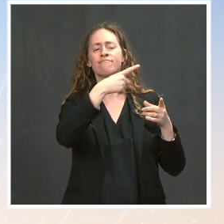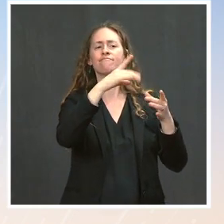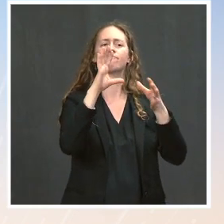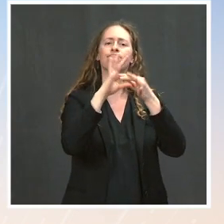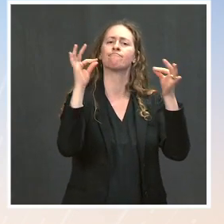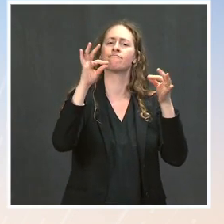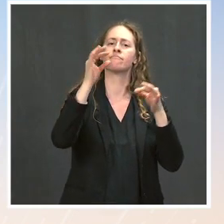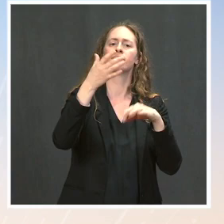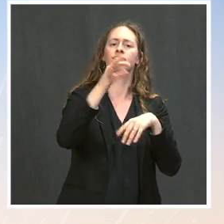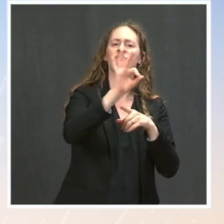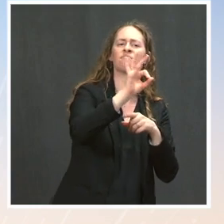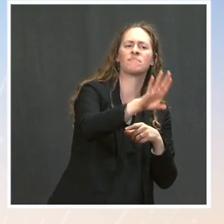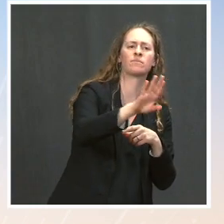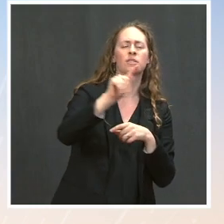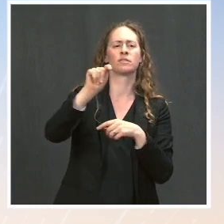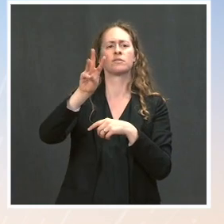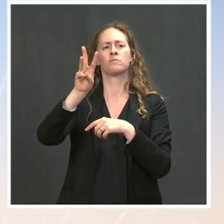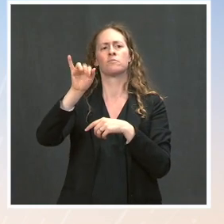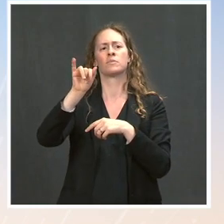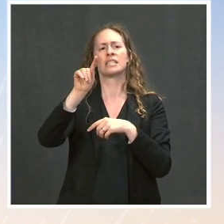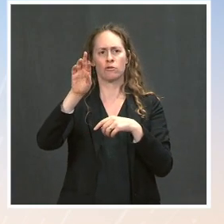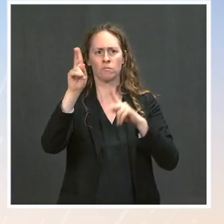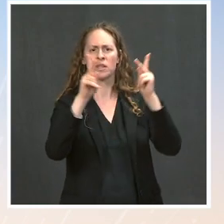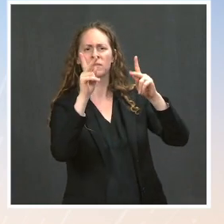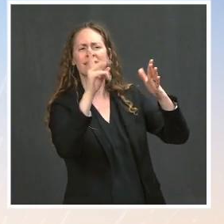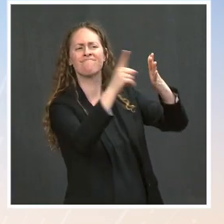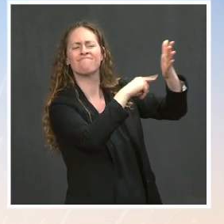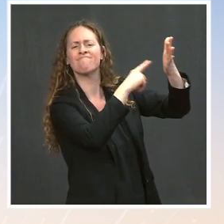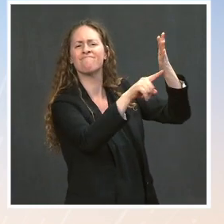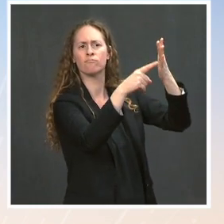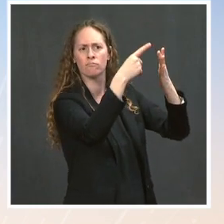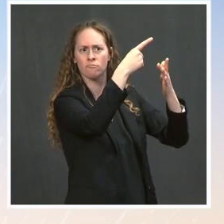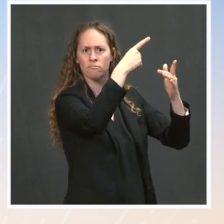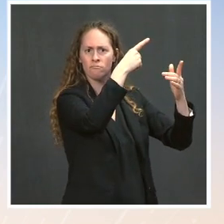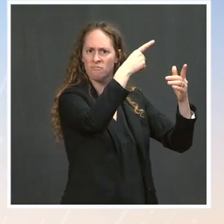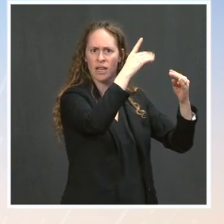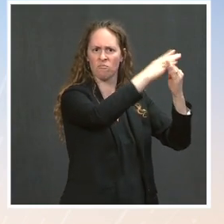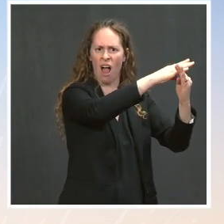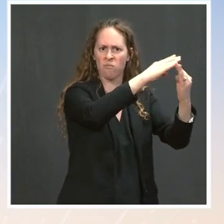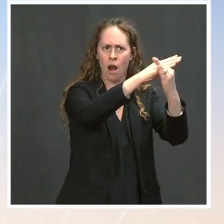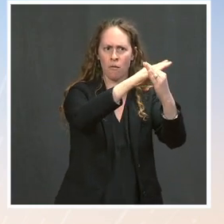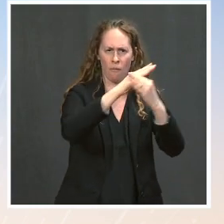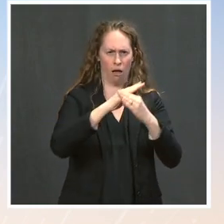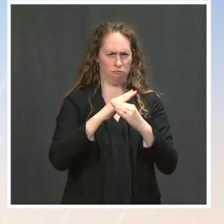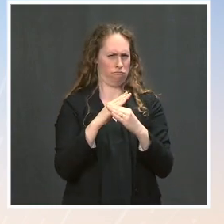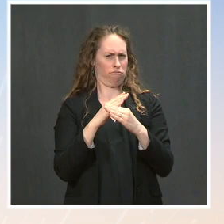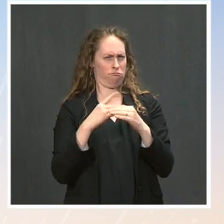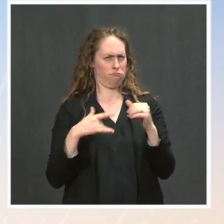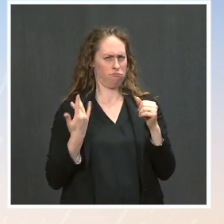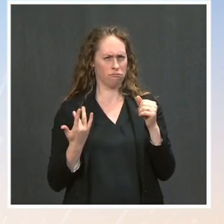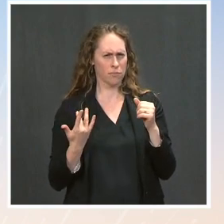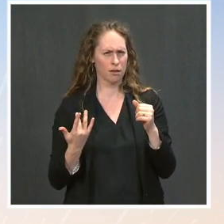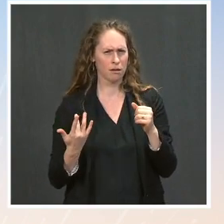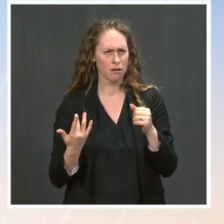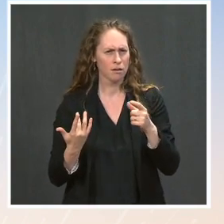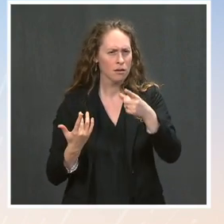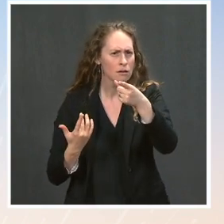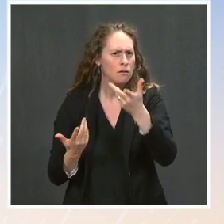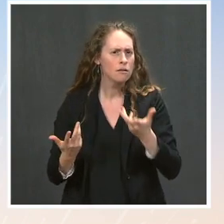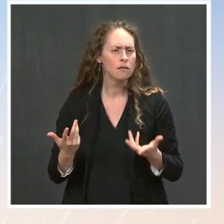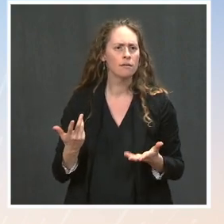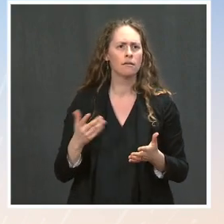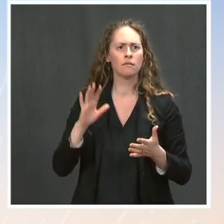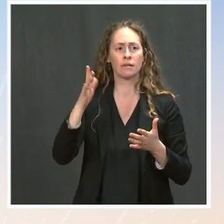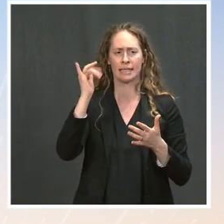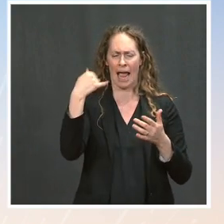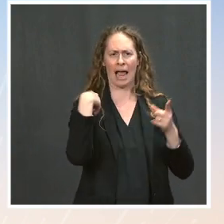COVID response there. Any White House comment on that move? Well, that certainly wouldn't be aligned with our view of freedom of speech around the world.